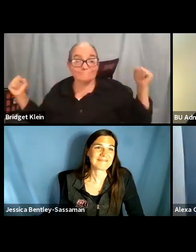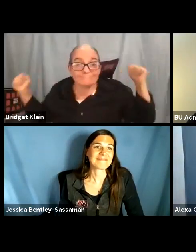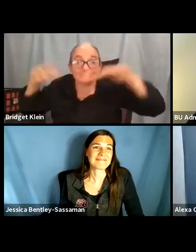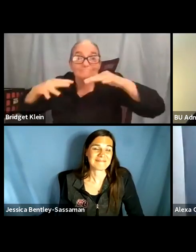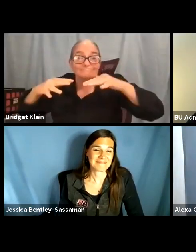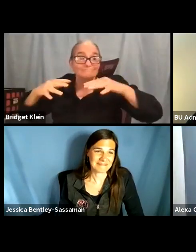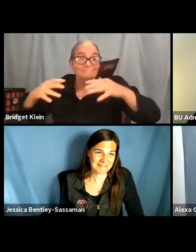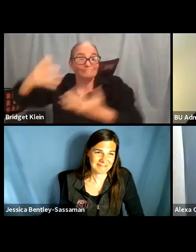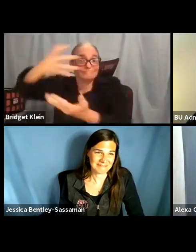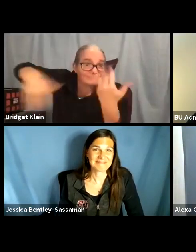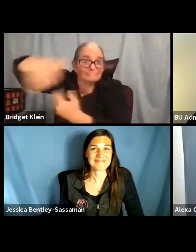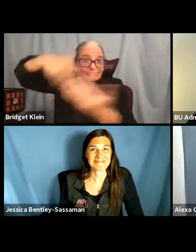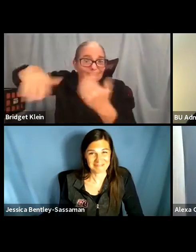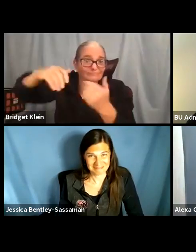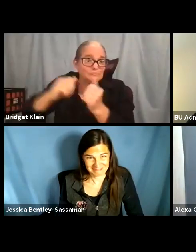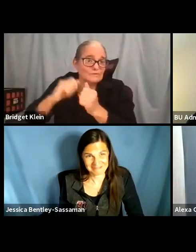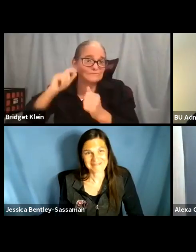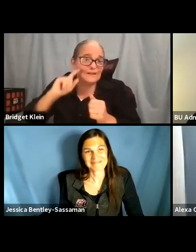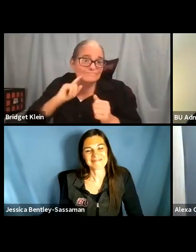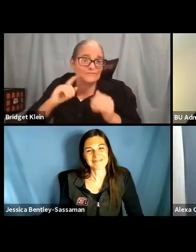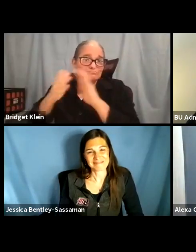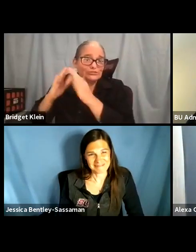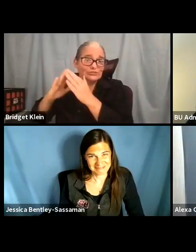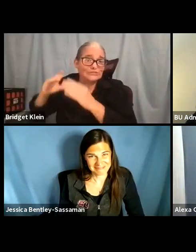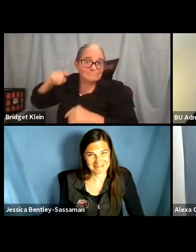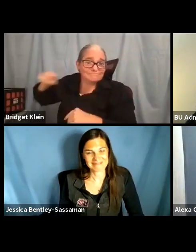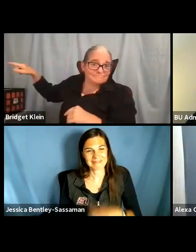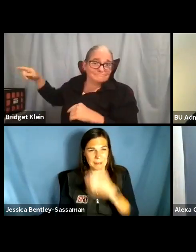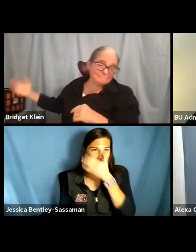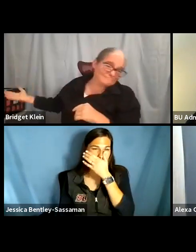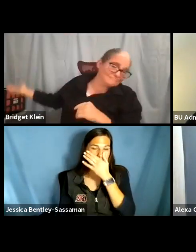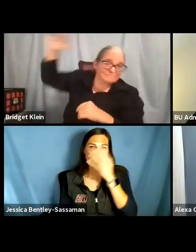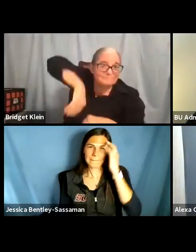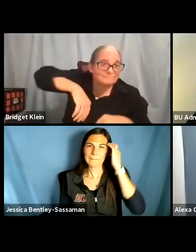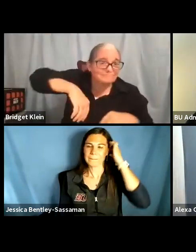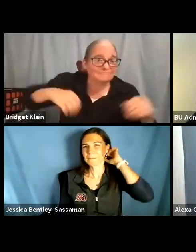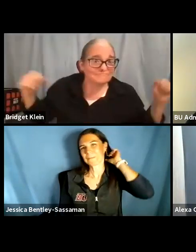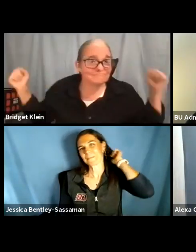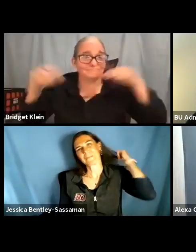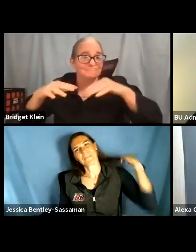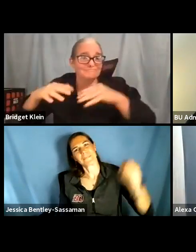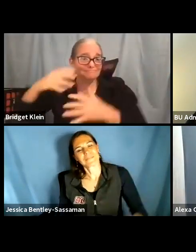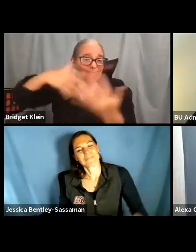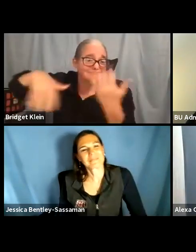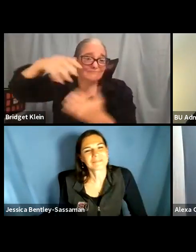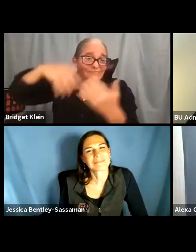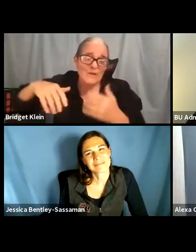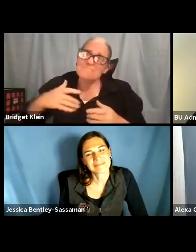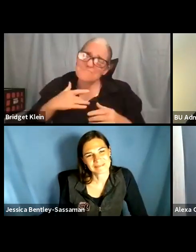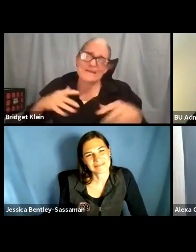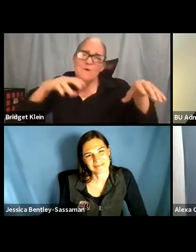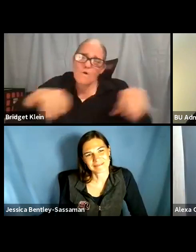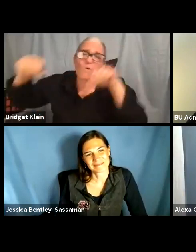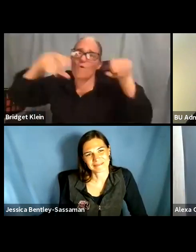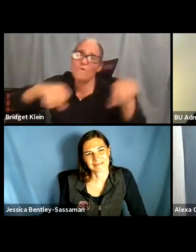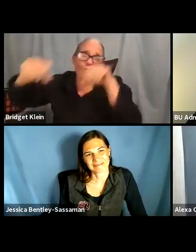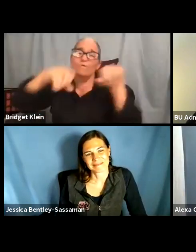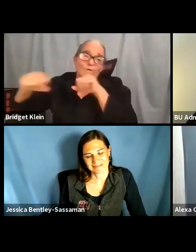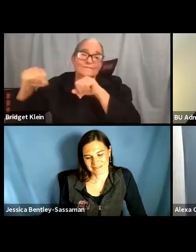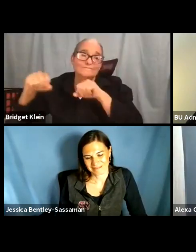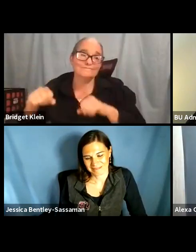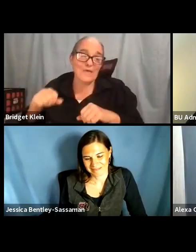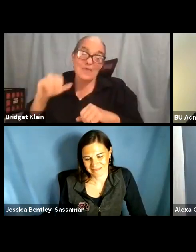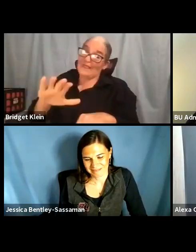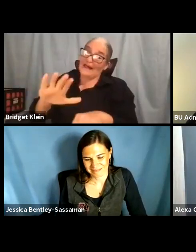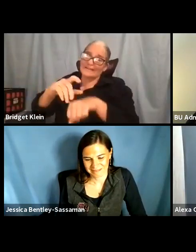go-getters, and so they would host a lot of events. We have something called a spaghetti dinner where they would invite the deaf community. They host this dinner,